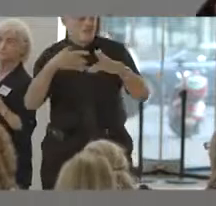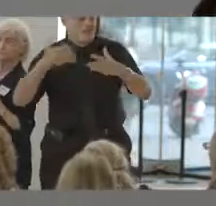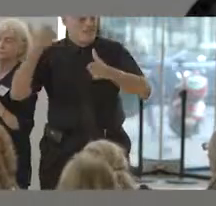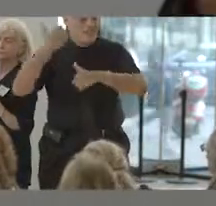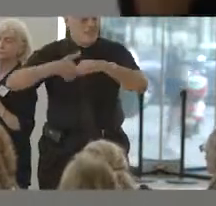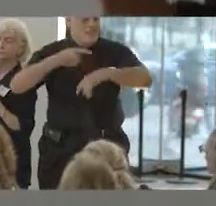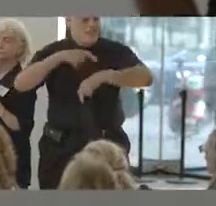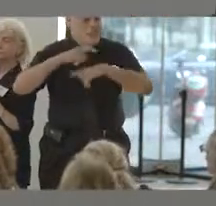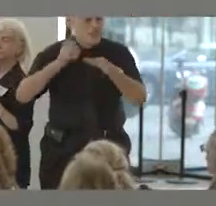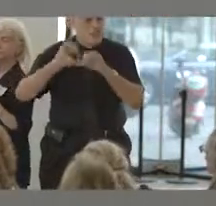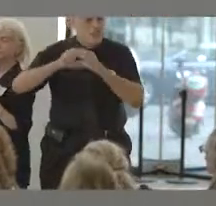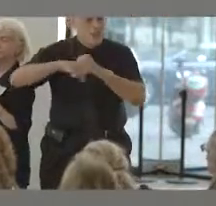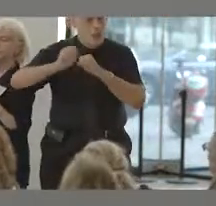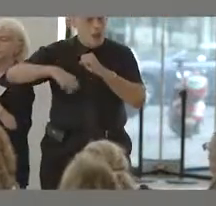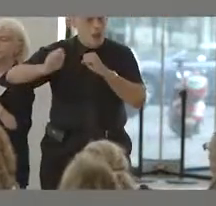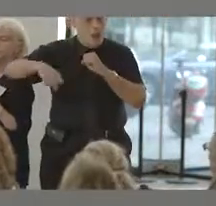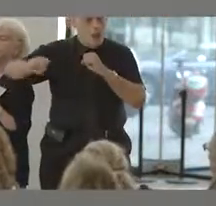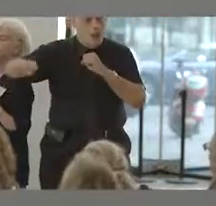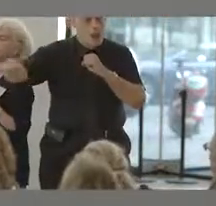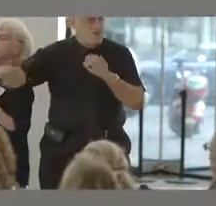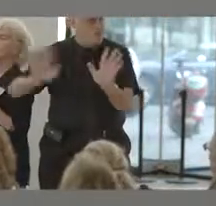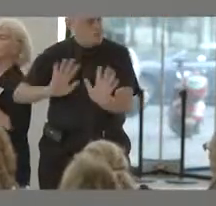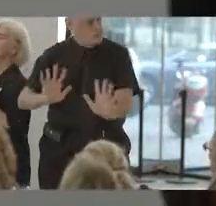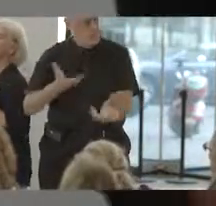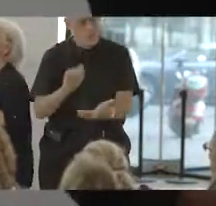reach because that will take us well into the night.